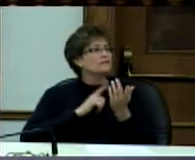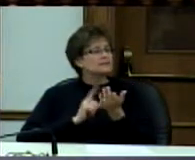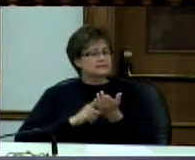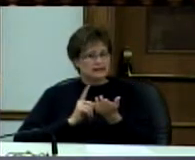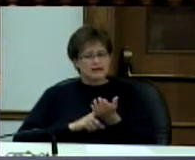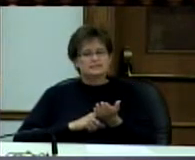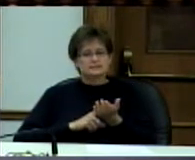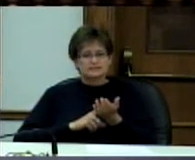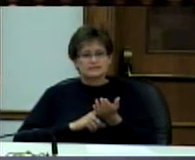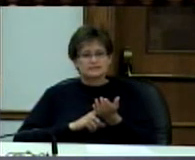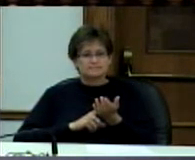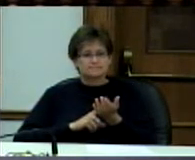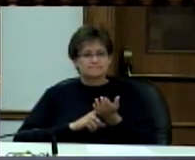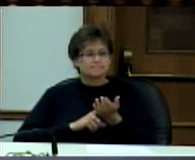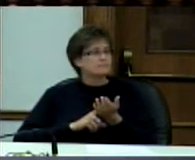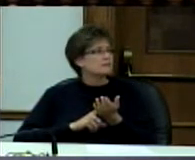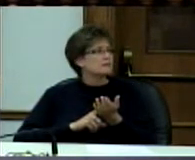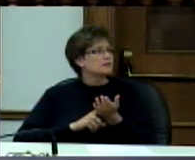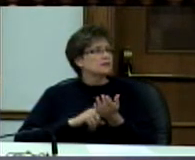over